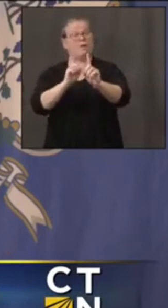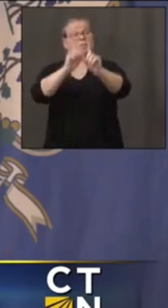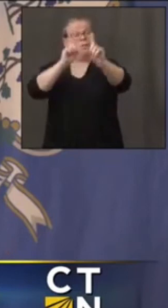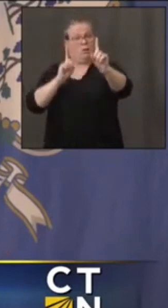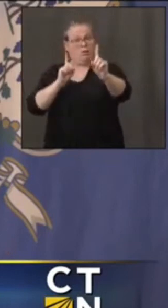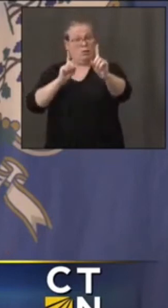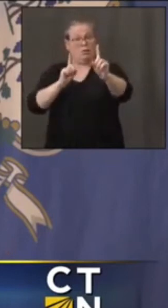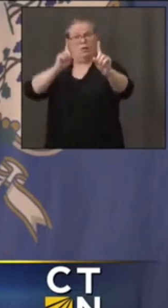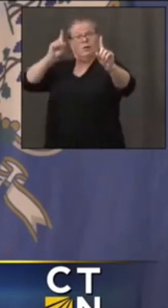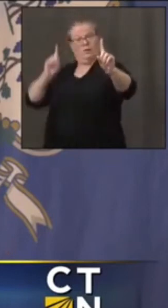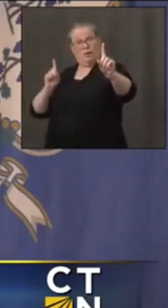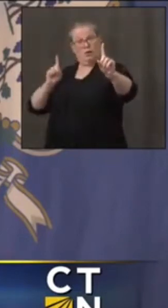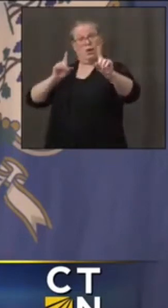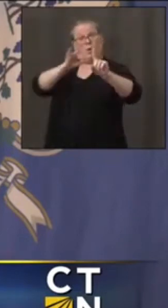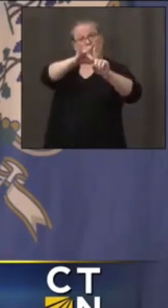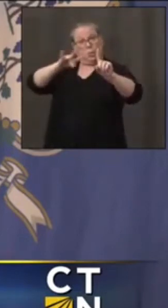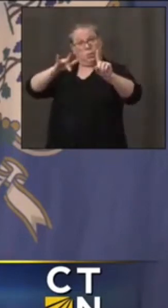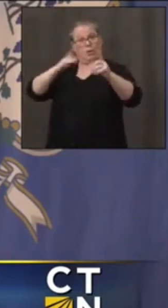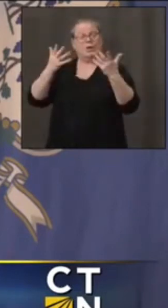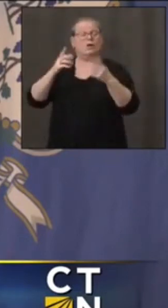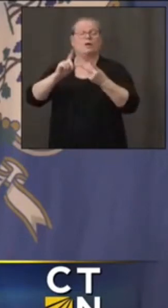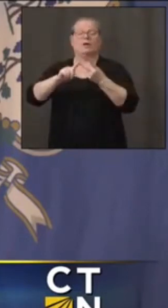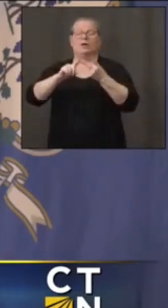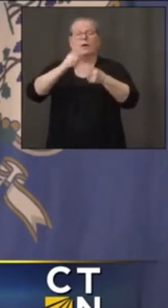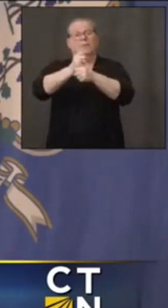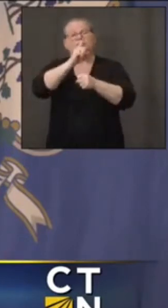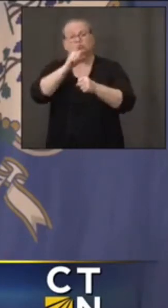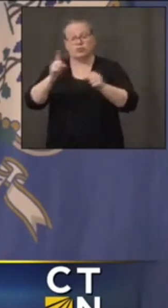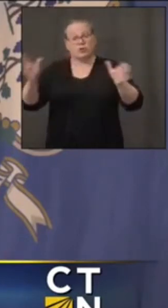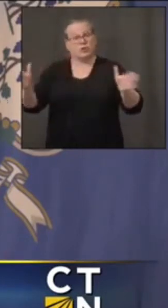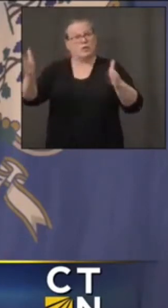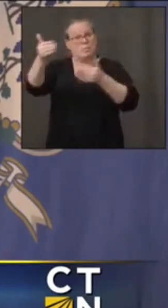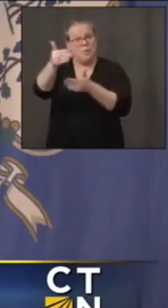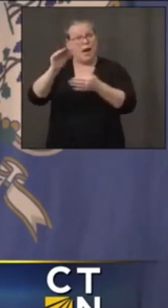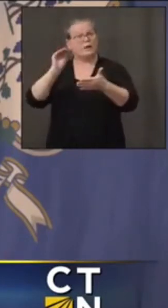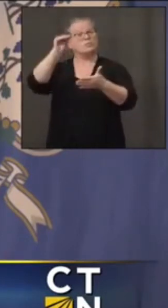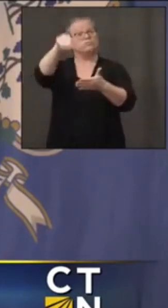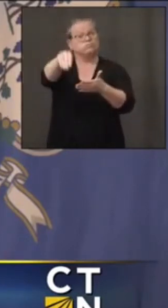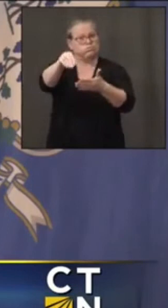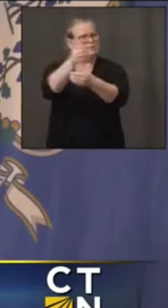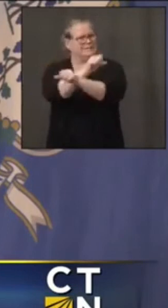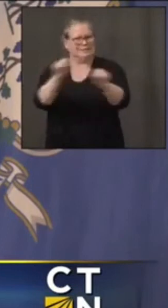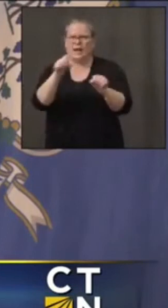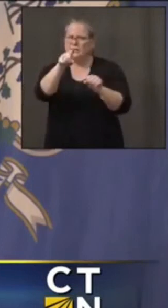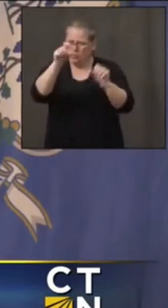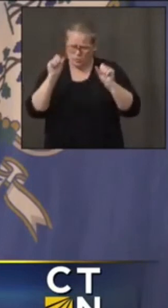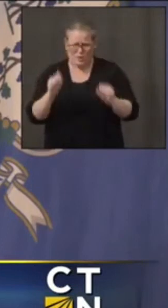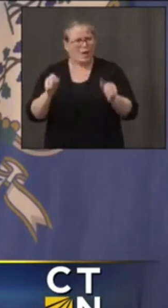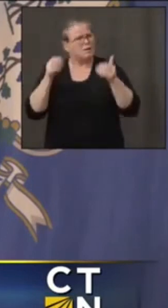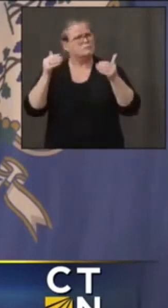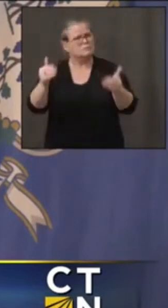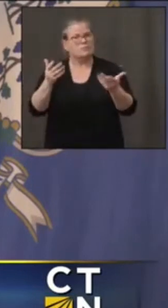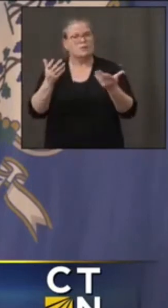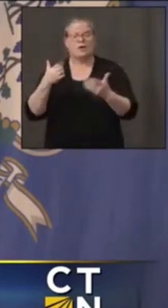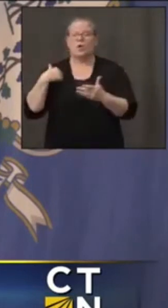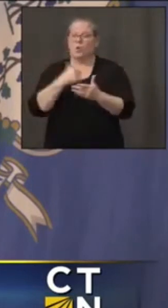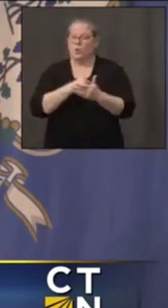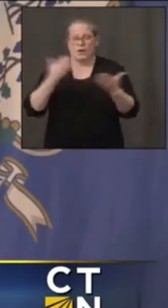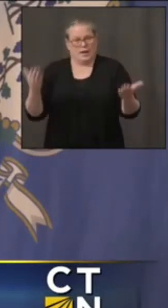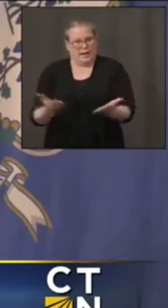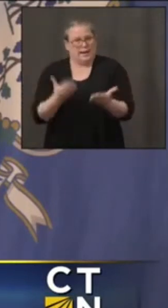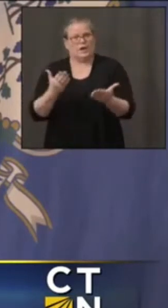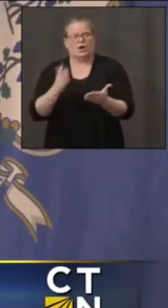drop at the ballot box safely, and we'll be there to help the registrars and town clerks in terms